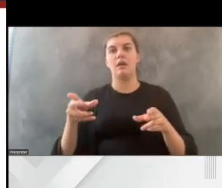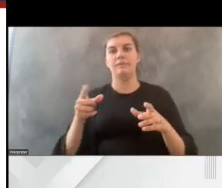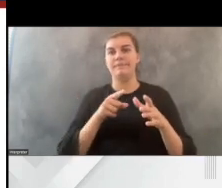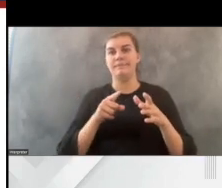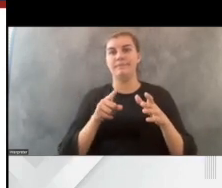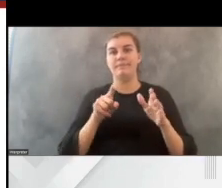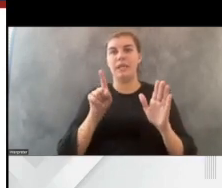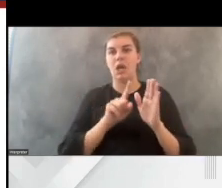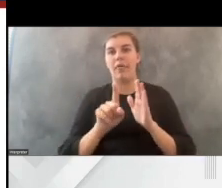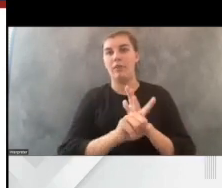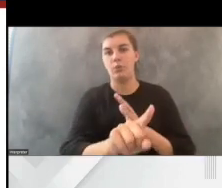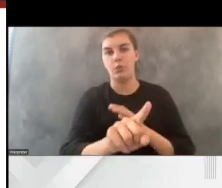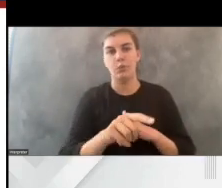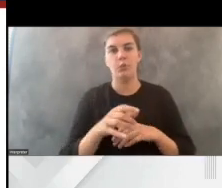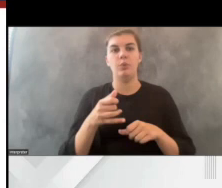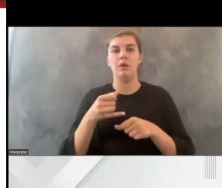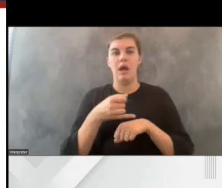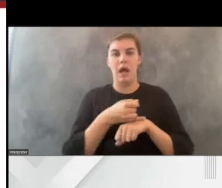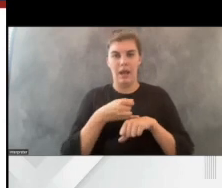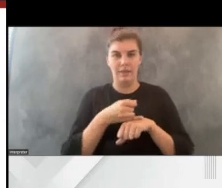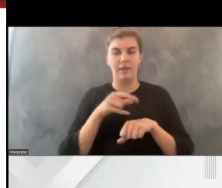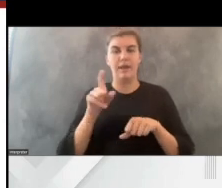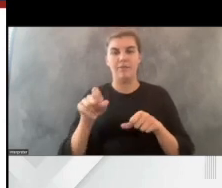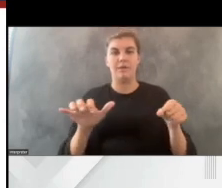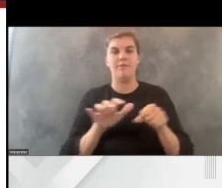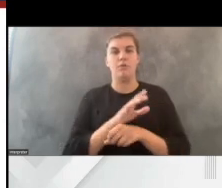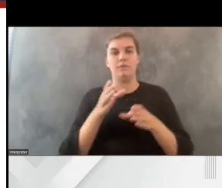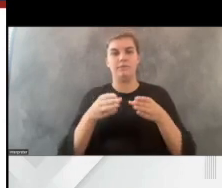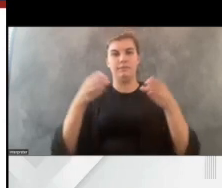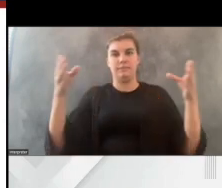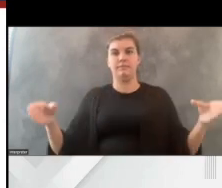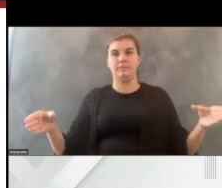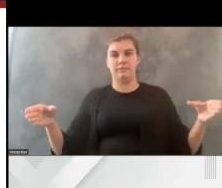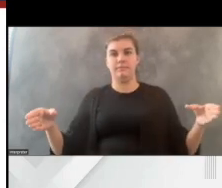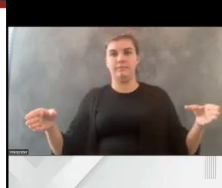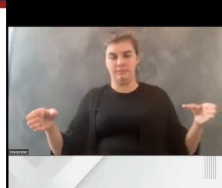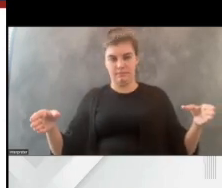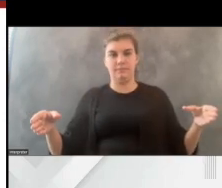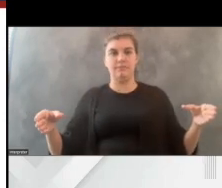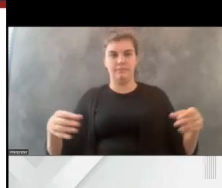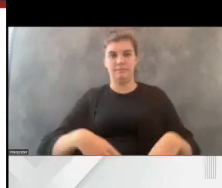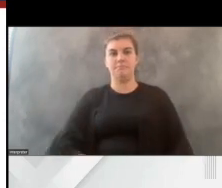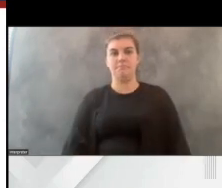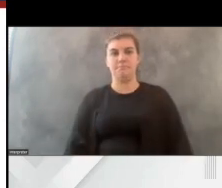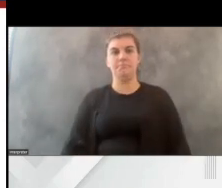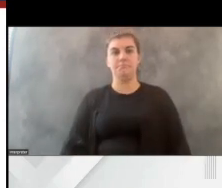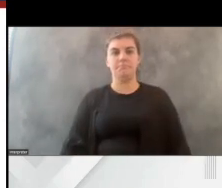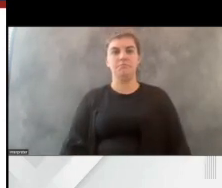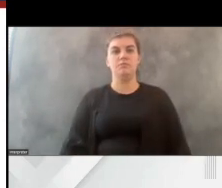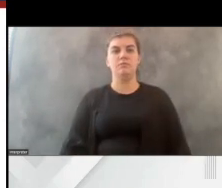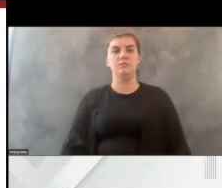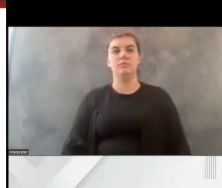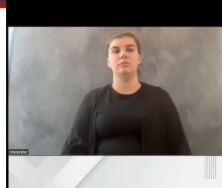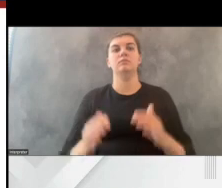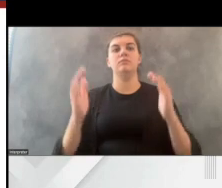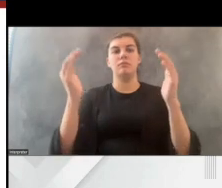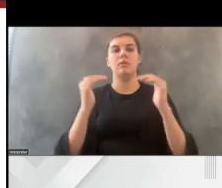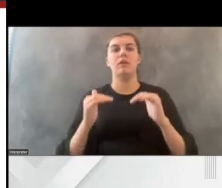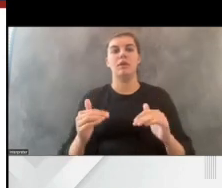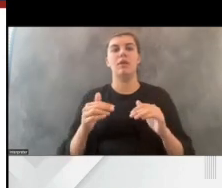Blended transitions are allowed a maximum running slope of 5% as pictured. Just like parallel